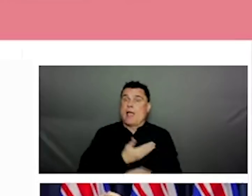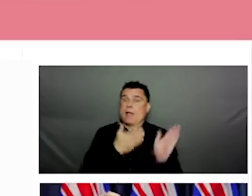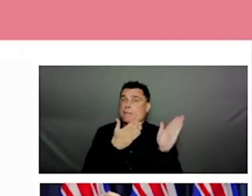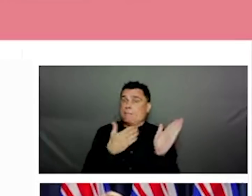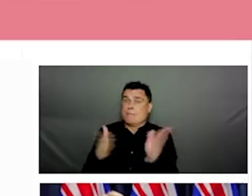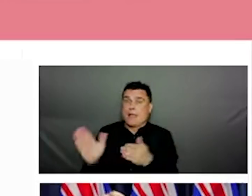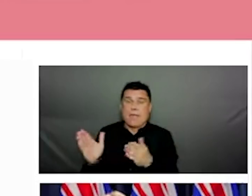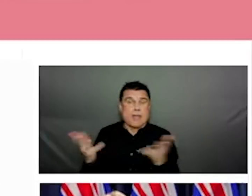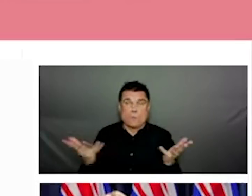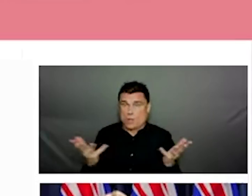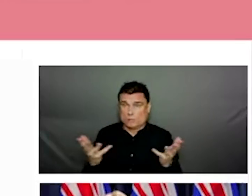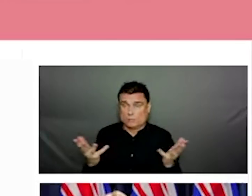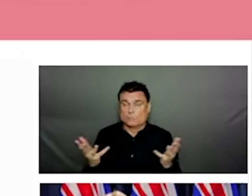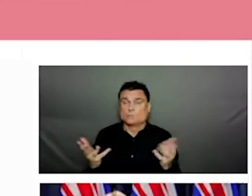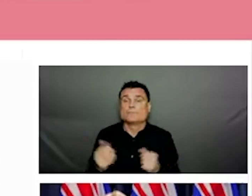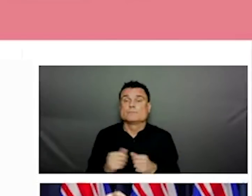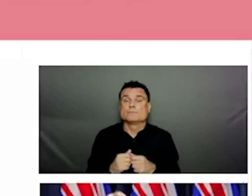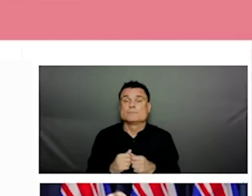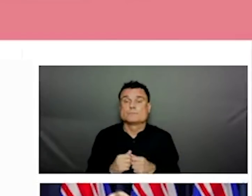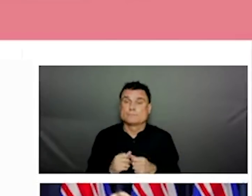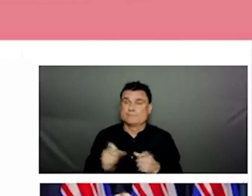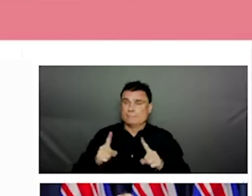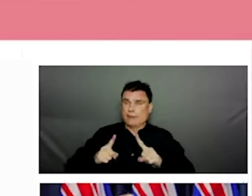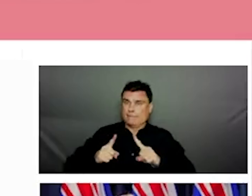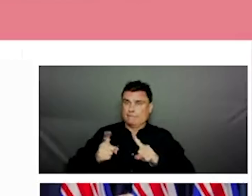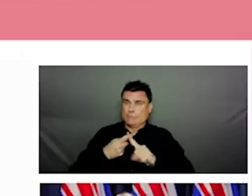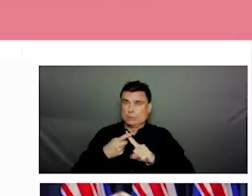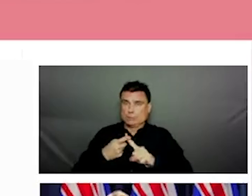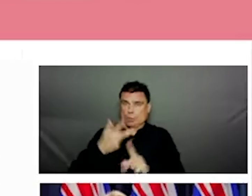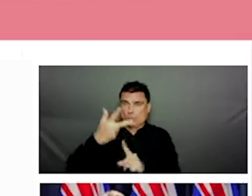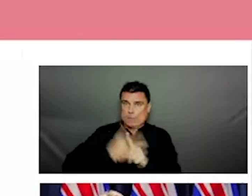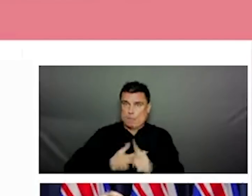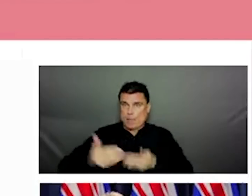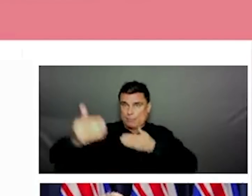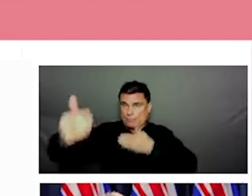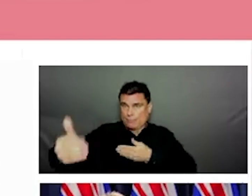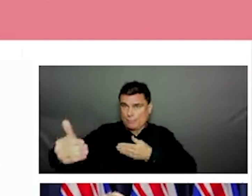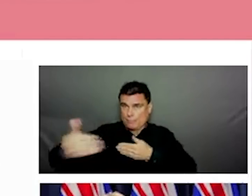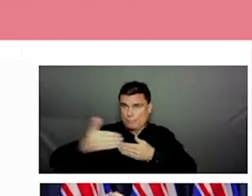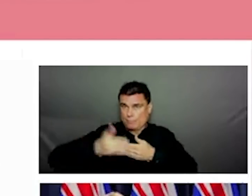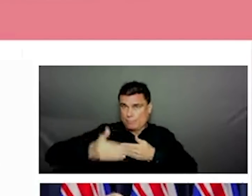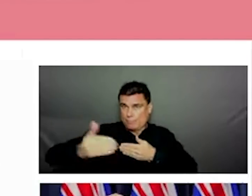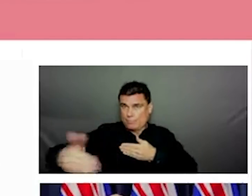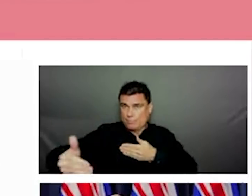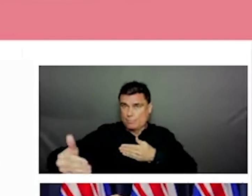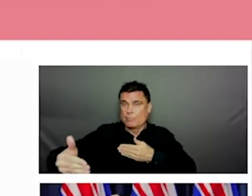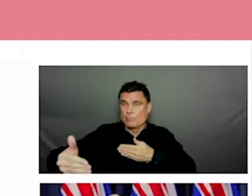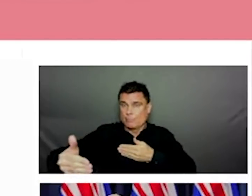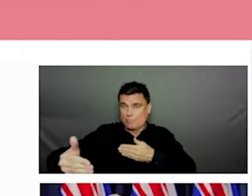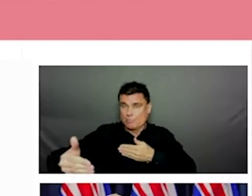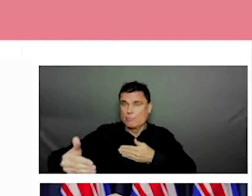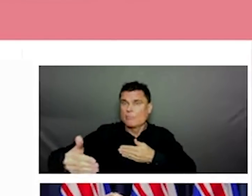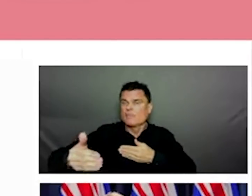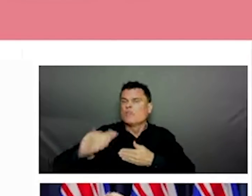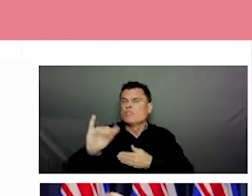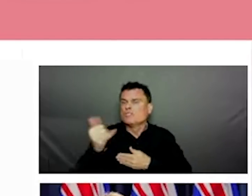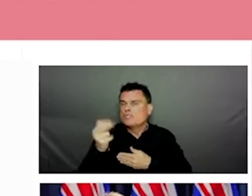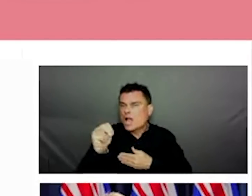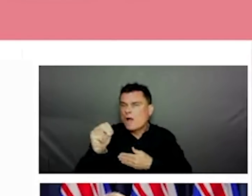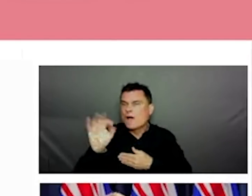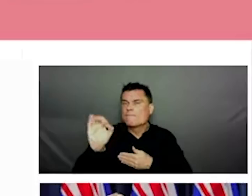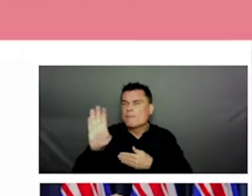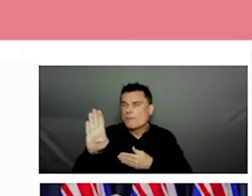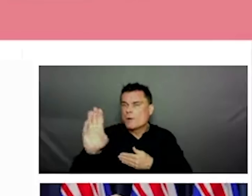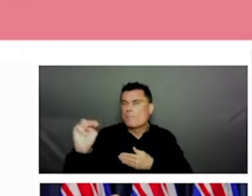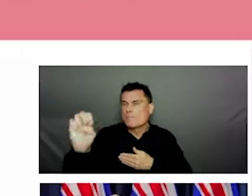what we're talking about are the doses that we received early in December, but for January, February, and March, all of